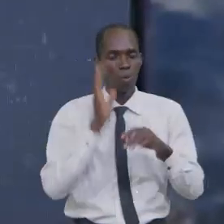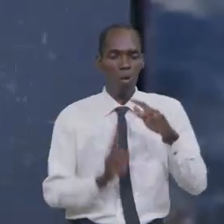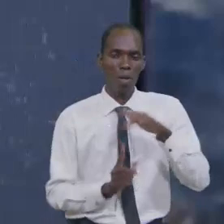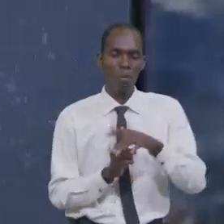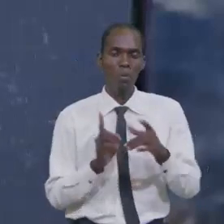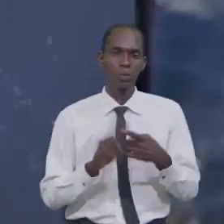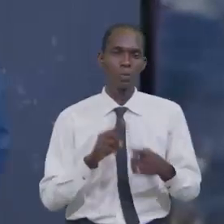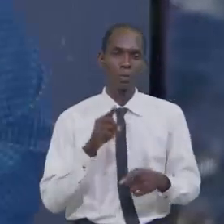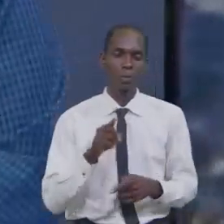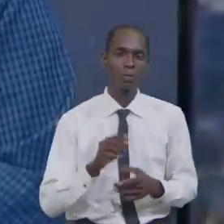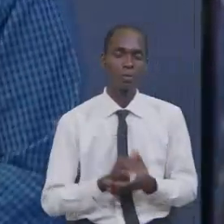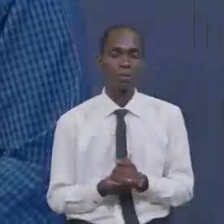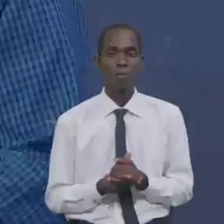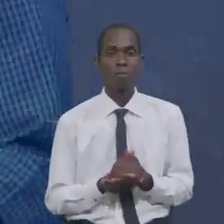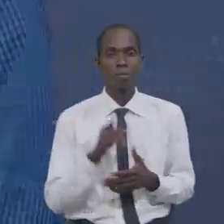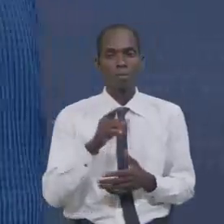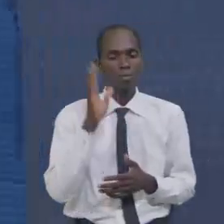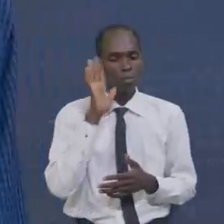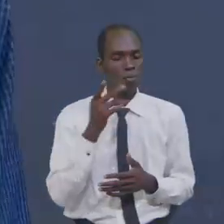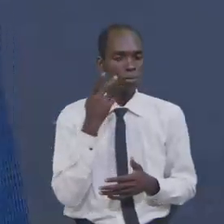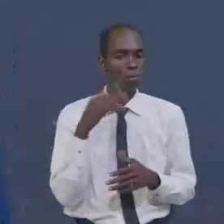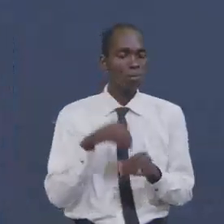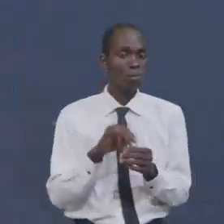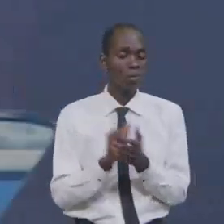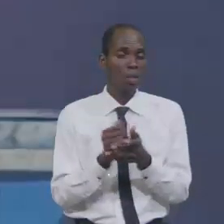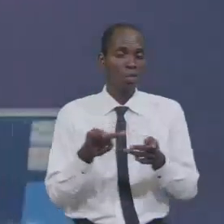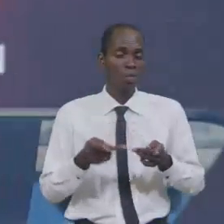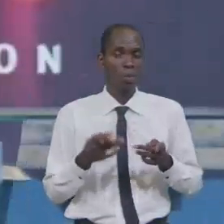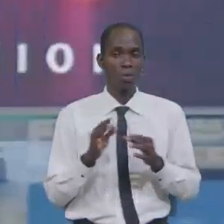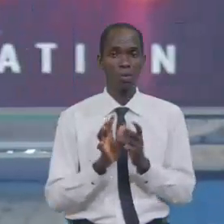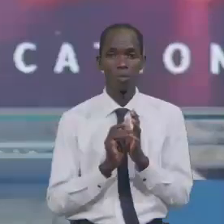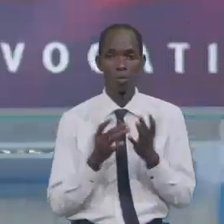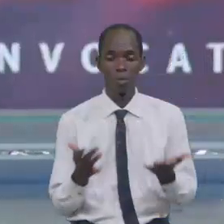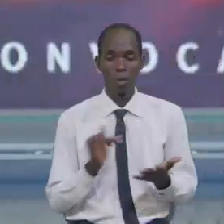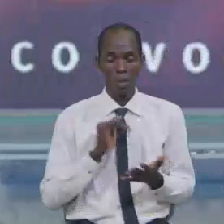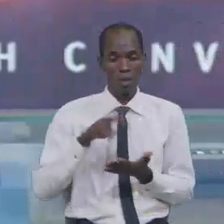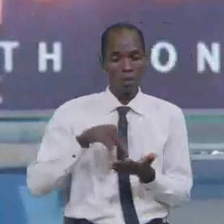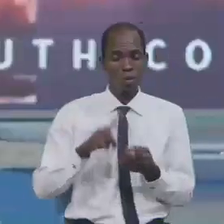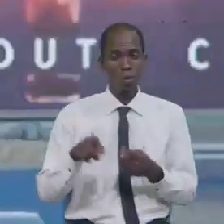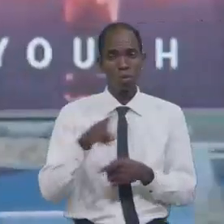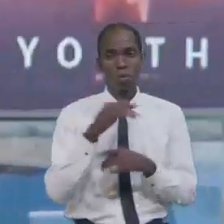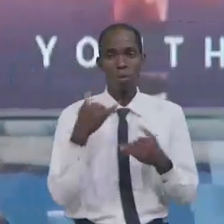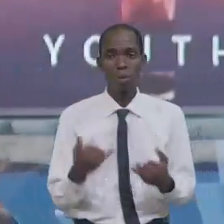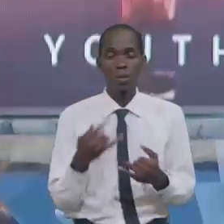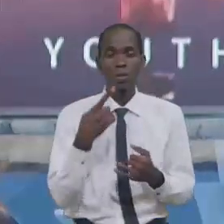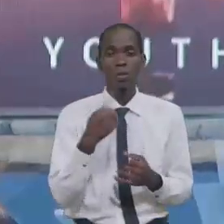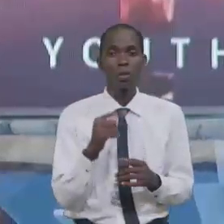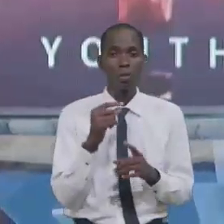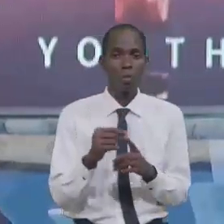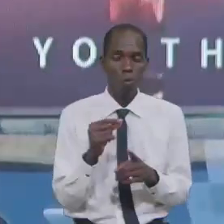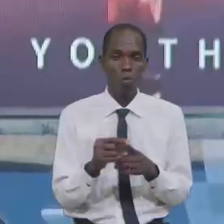thee. You are going to notice in that verse of scripture, I read to you now, the word thee,